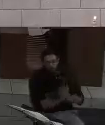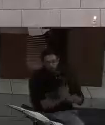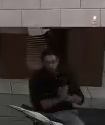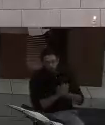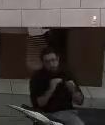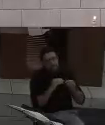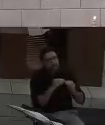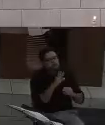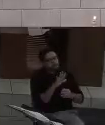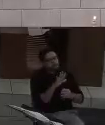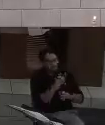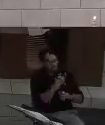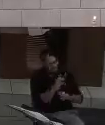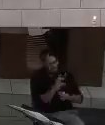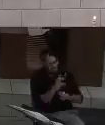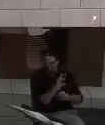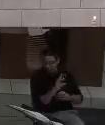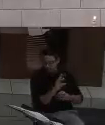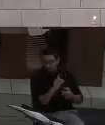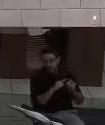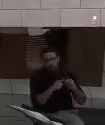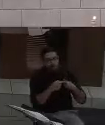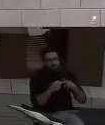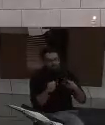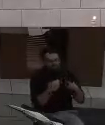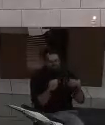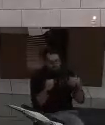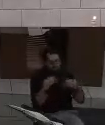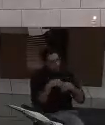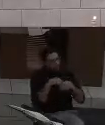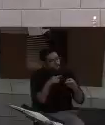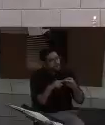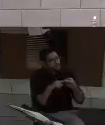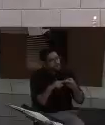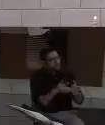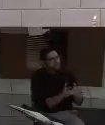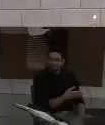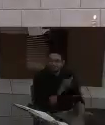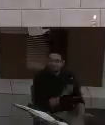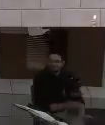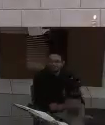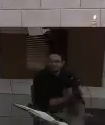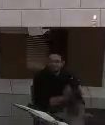number 506, what a friend we have in Jesus.